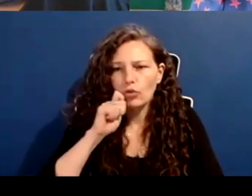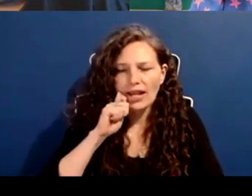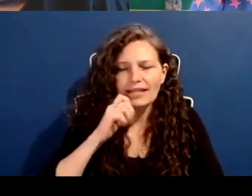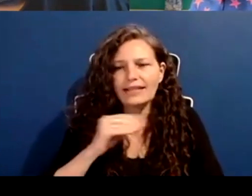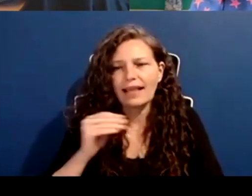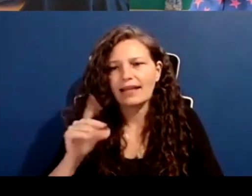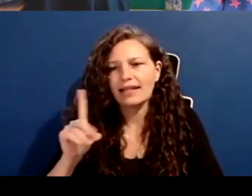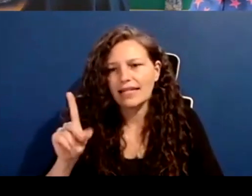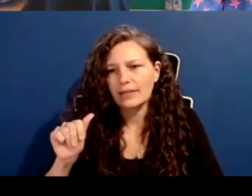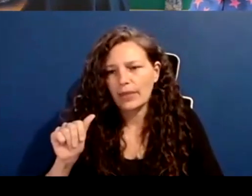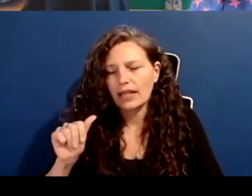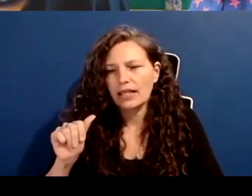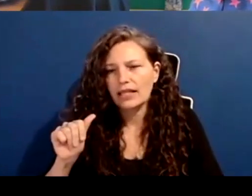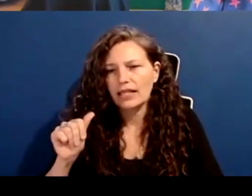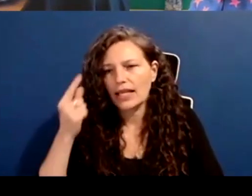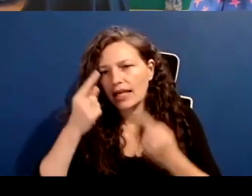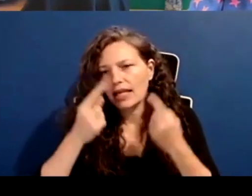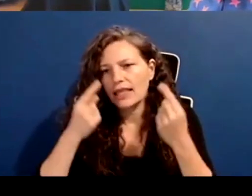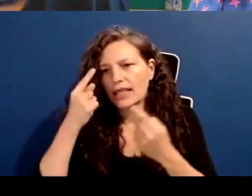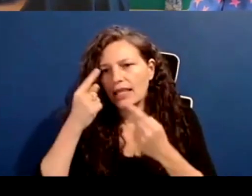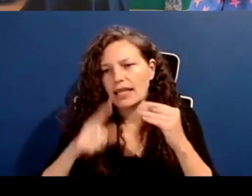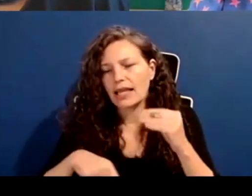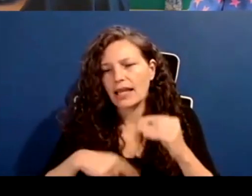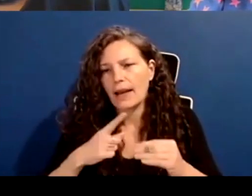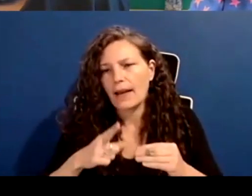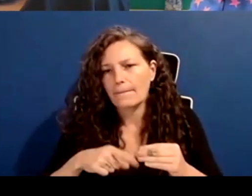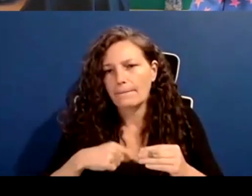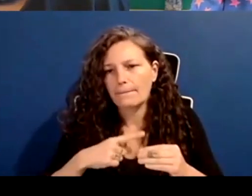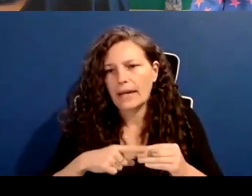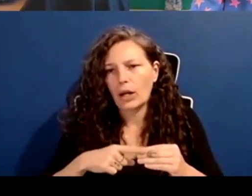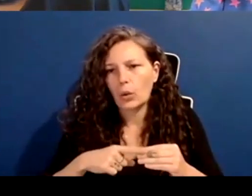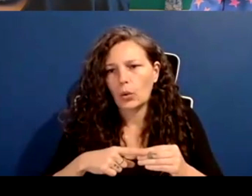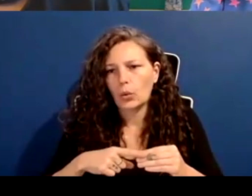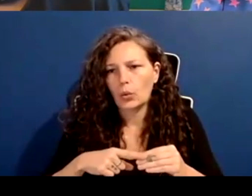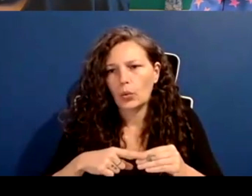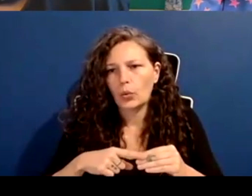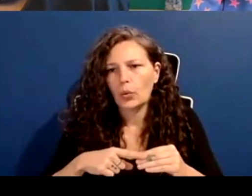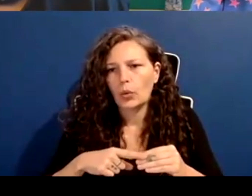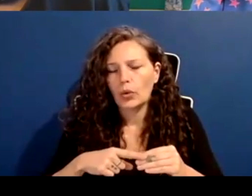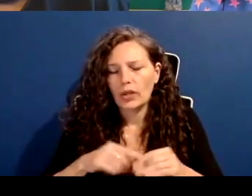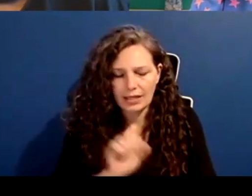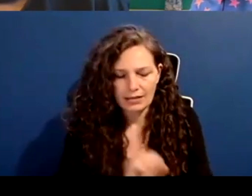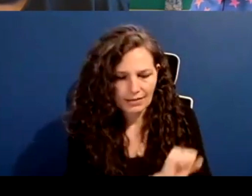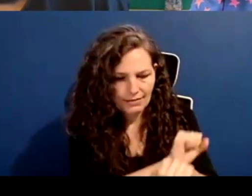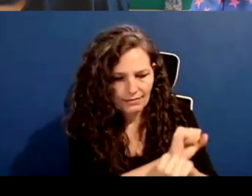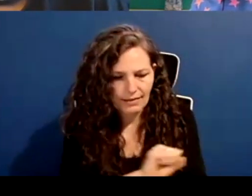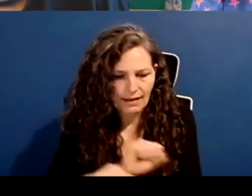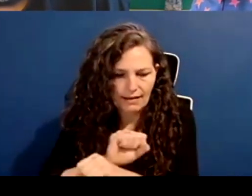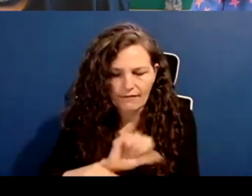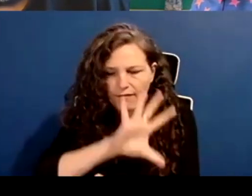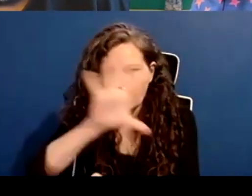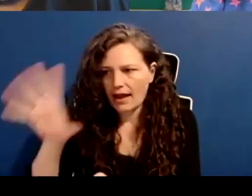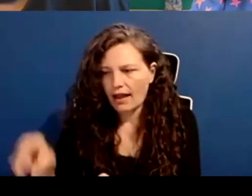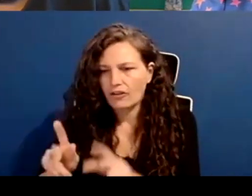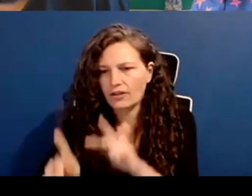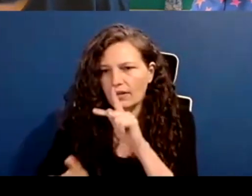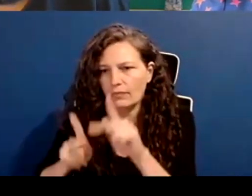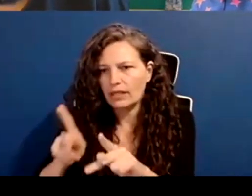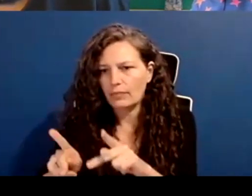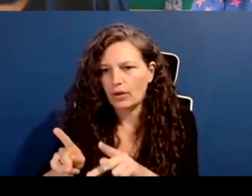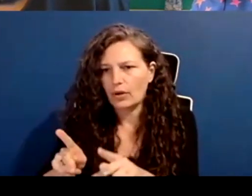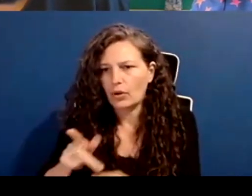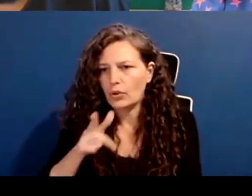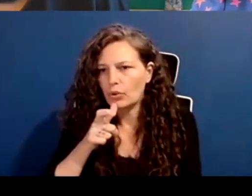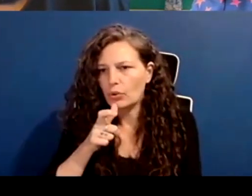is you think about those same enslaved Africans who were being told that they're inherently